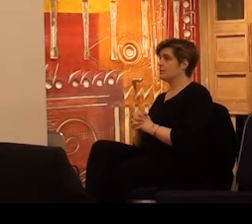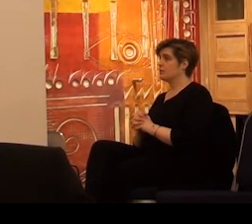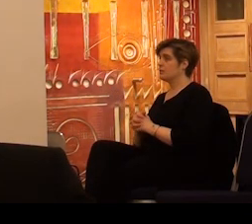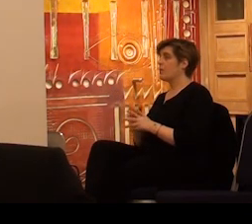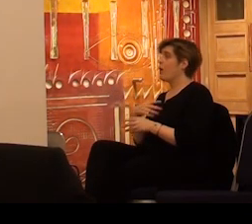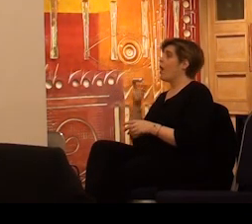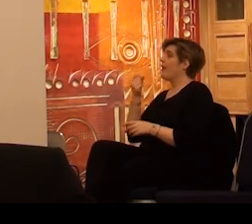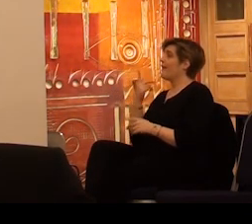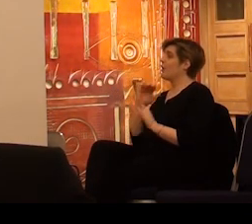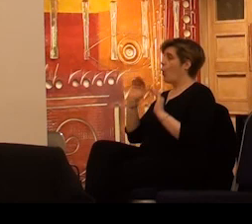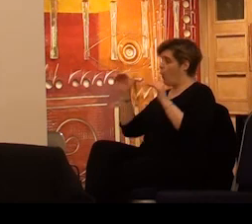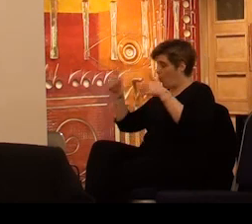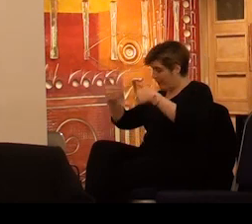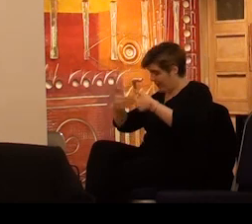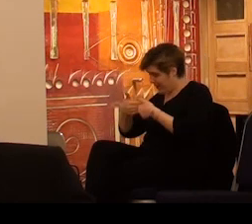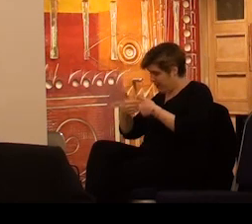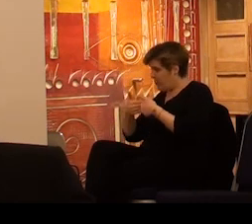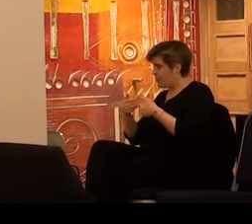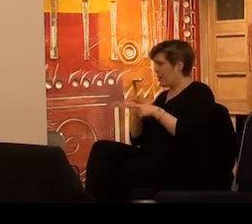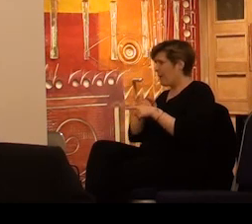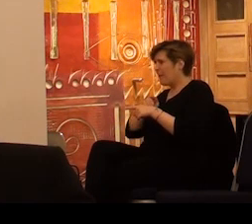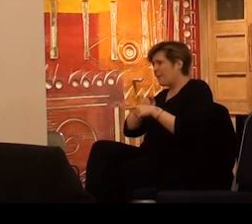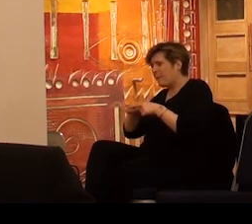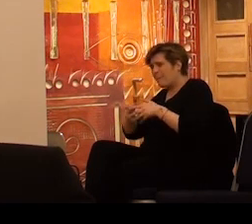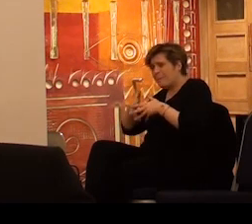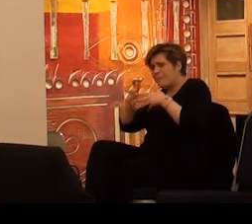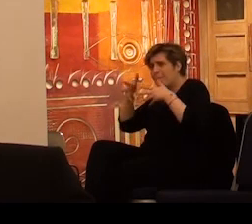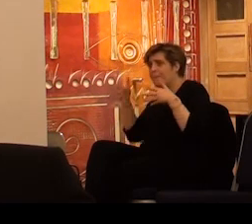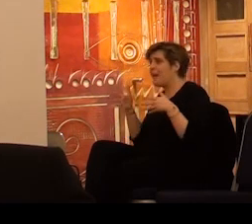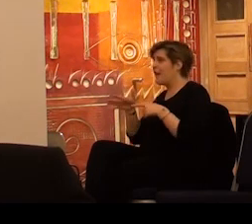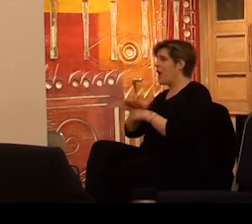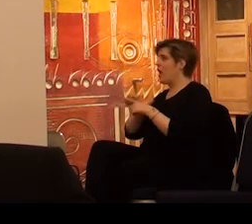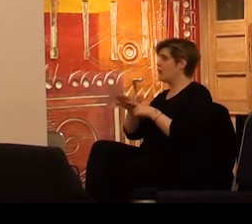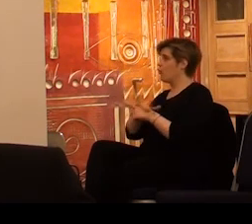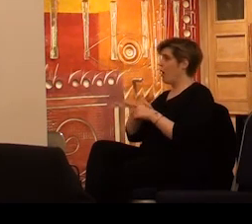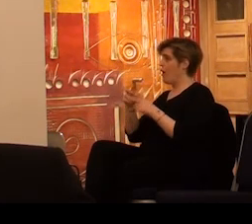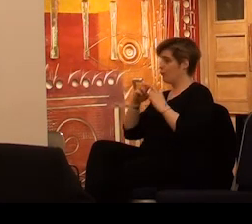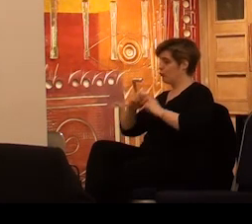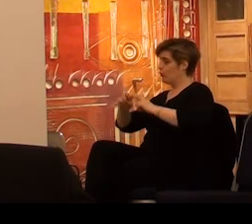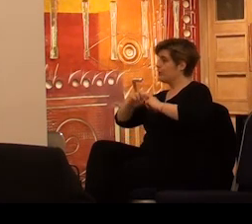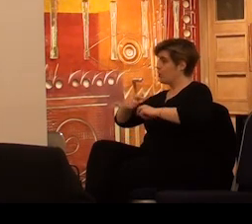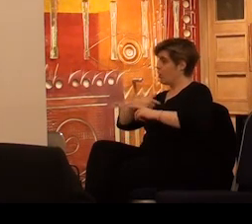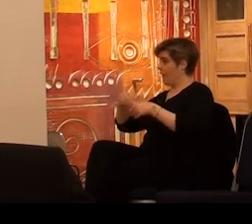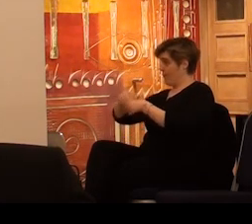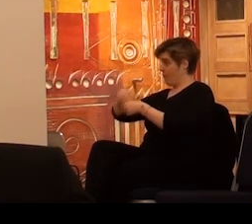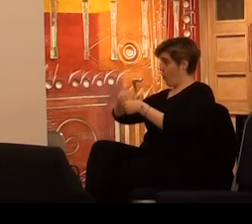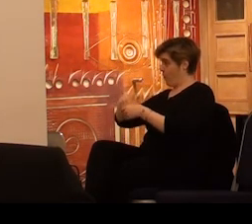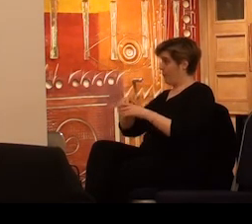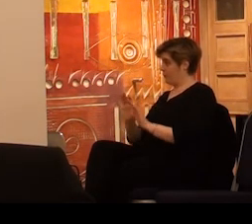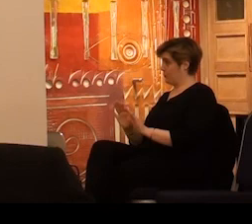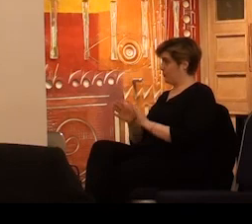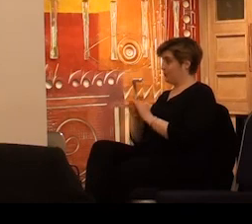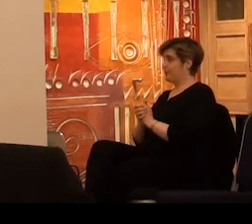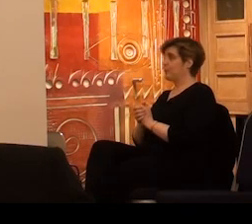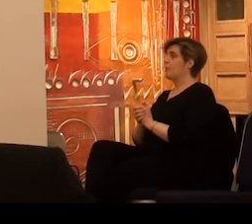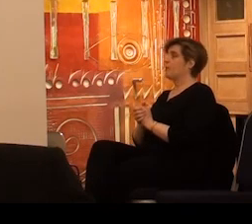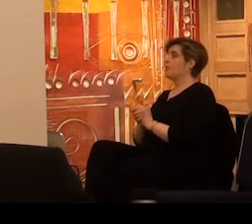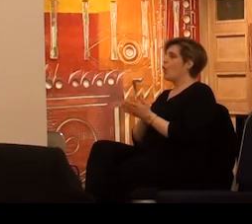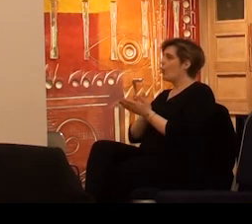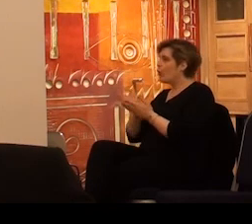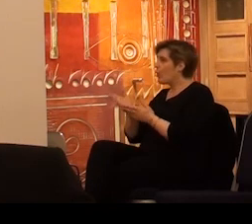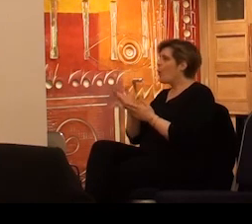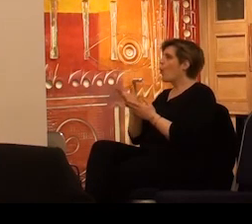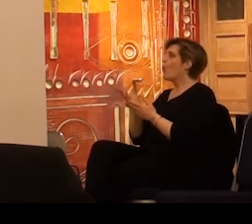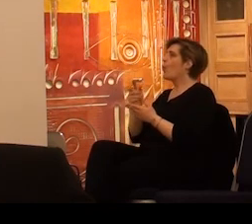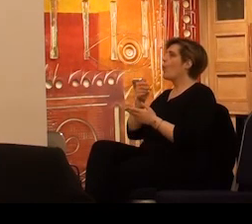think autism is one of the biggest areas of research that I'm involved with as a member of honorary staff at Manchester University. And